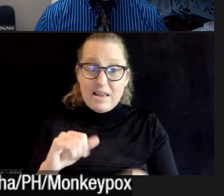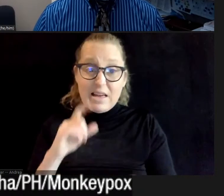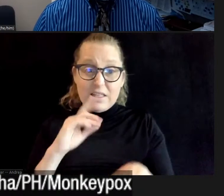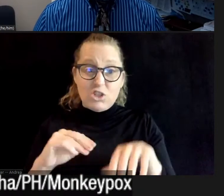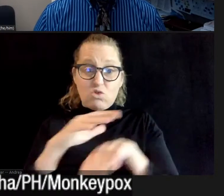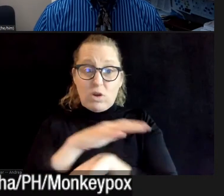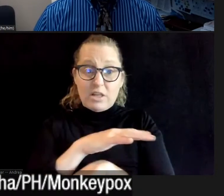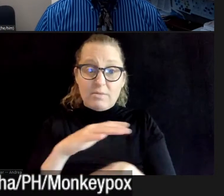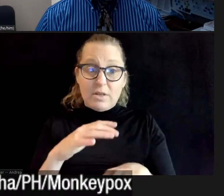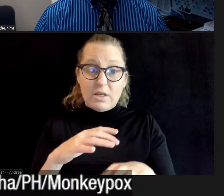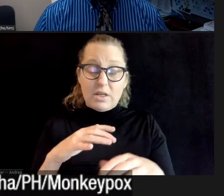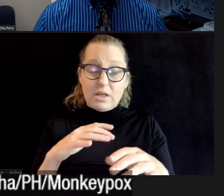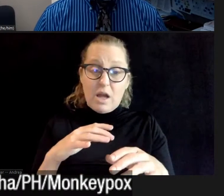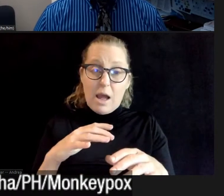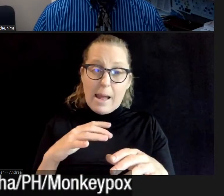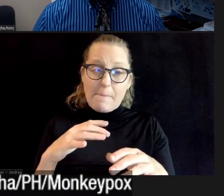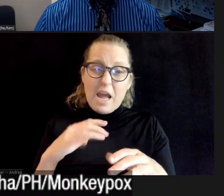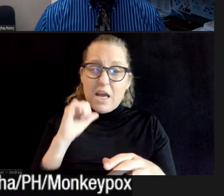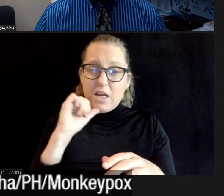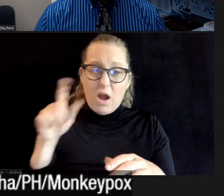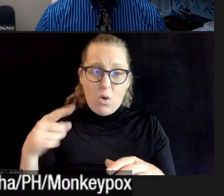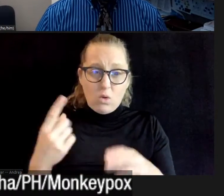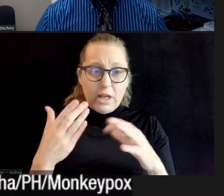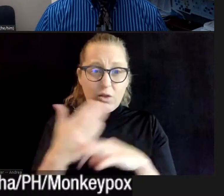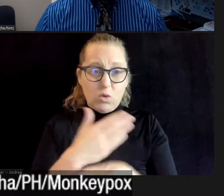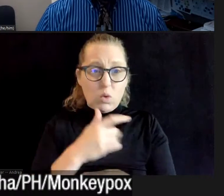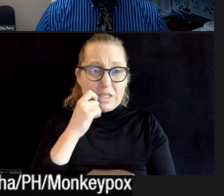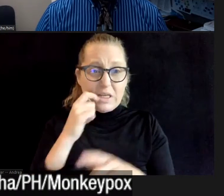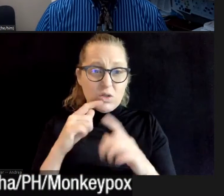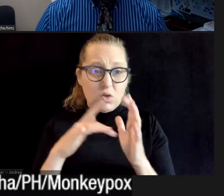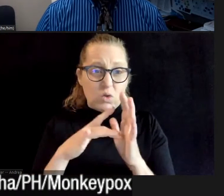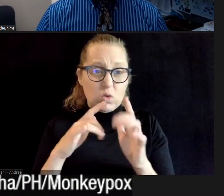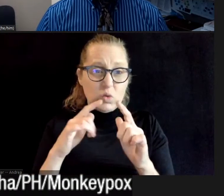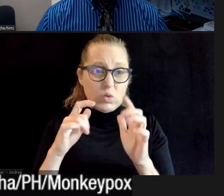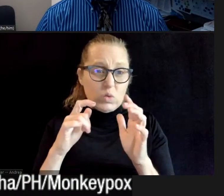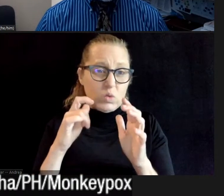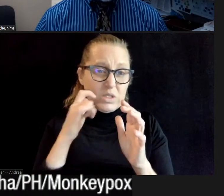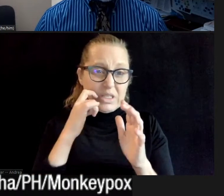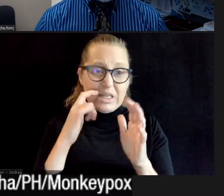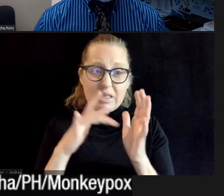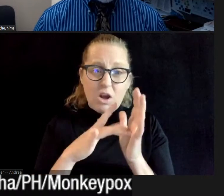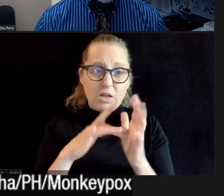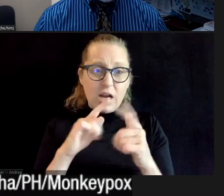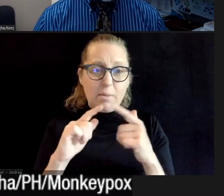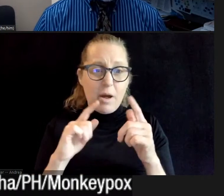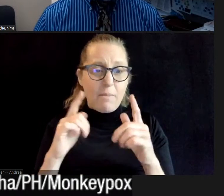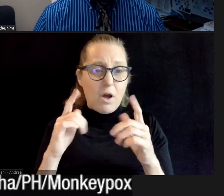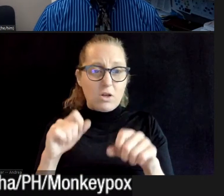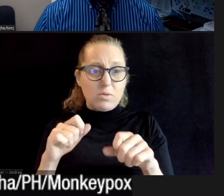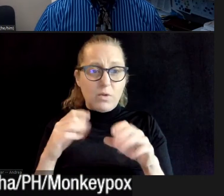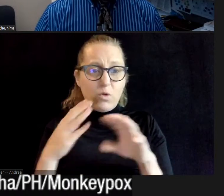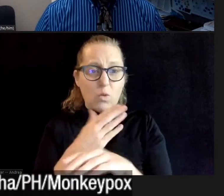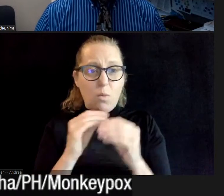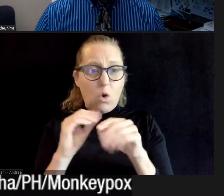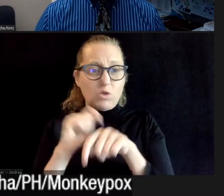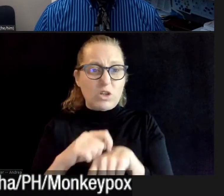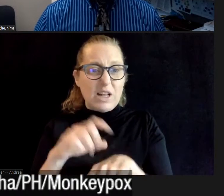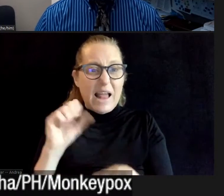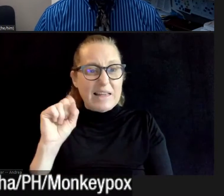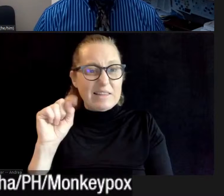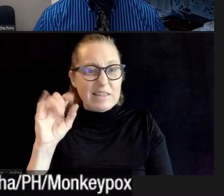transmitting not only through skin-to-skin contact, but potentially through more traditional sort of